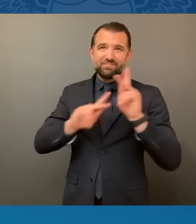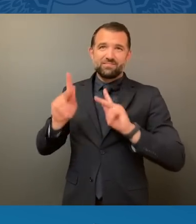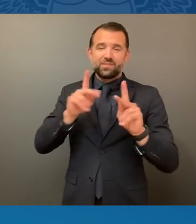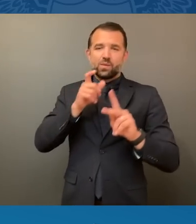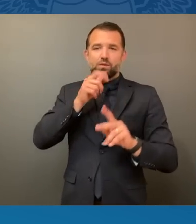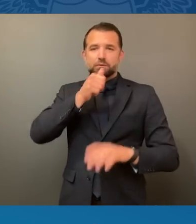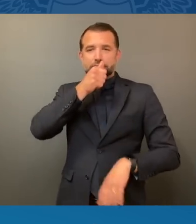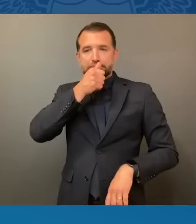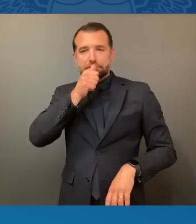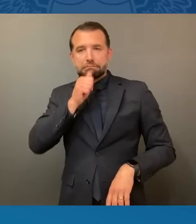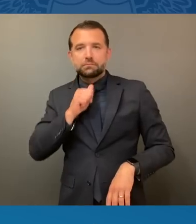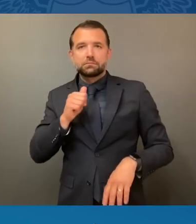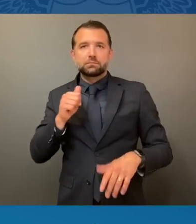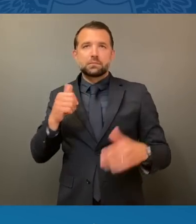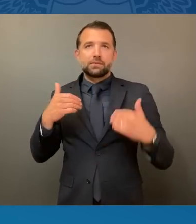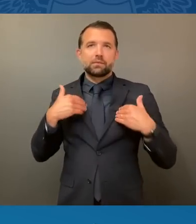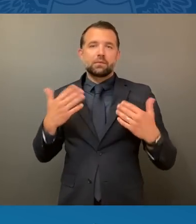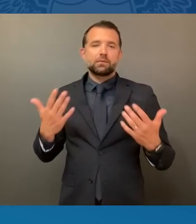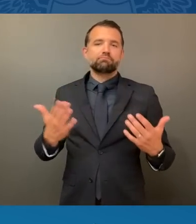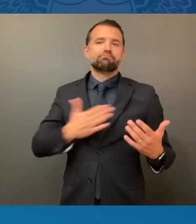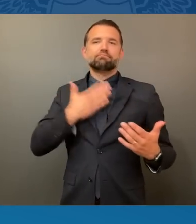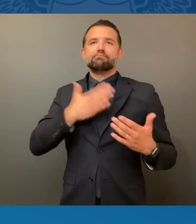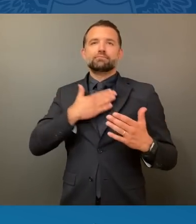that joy that you talked about?